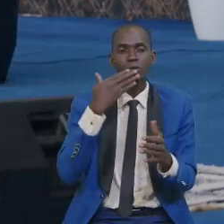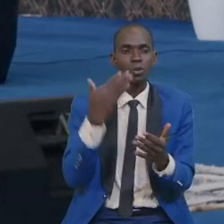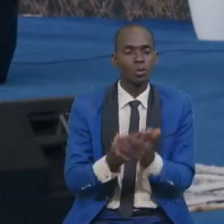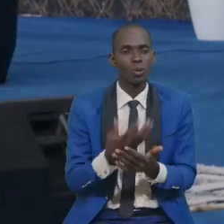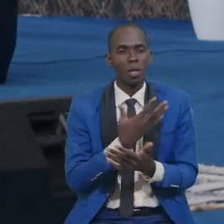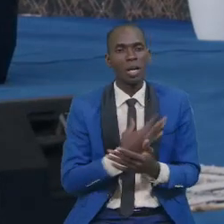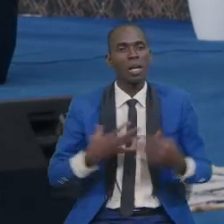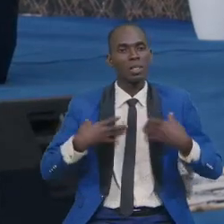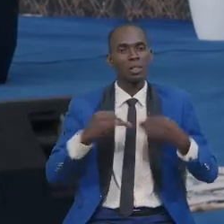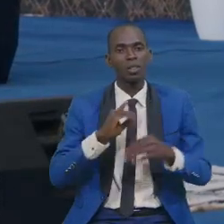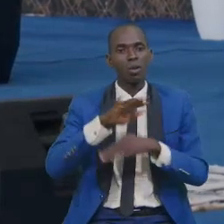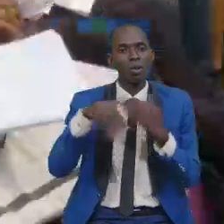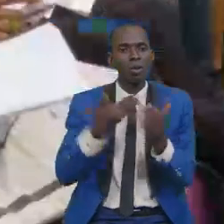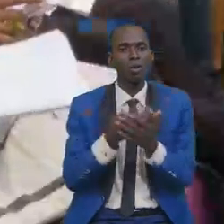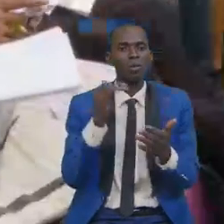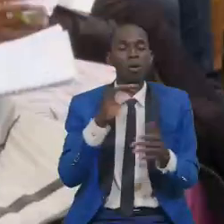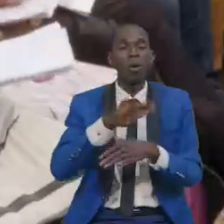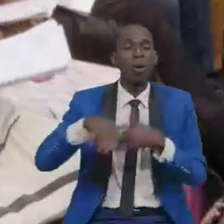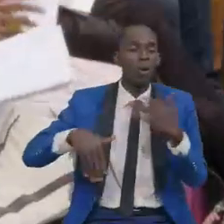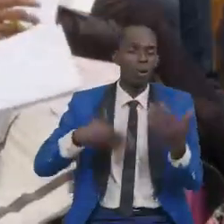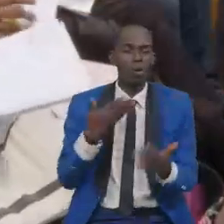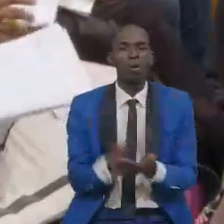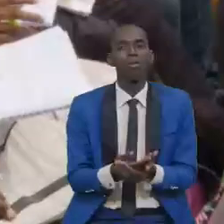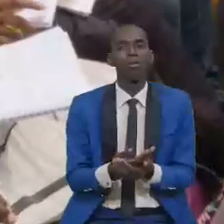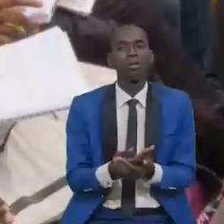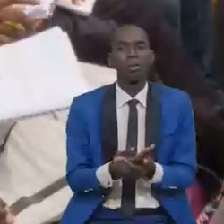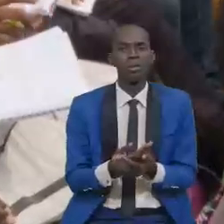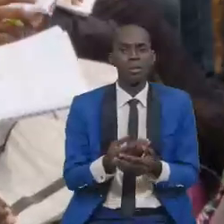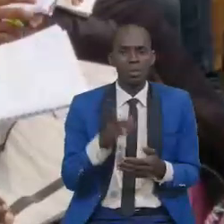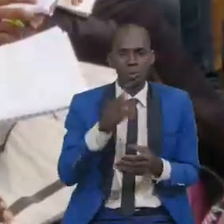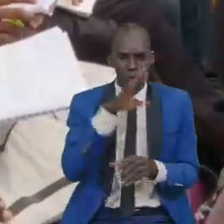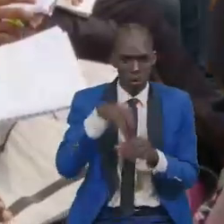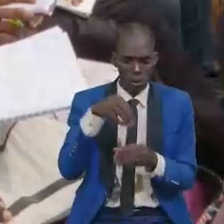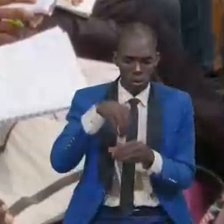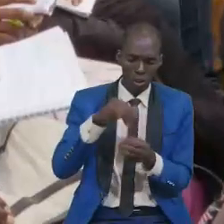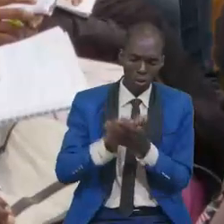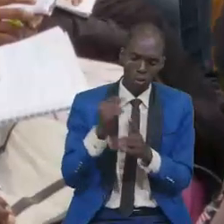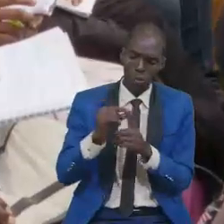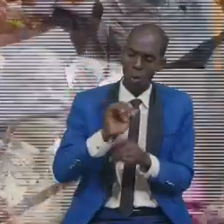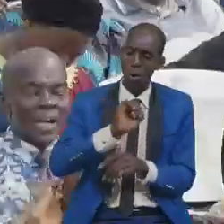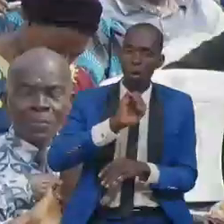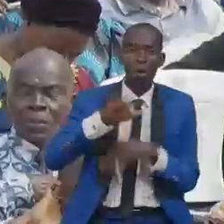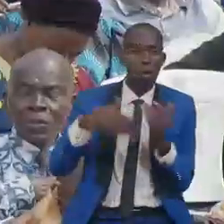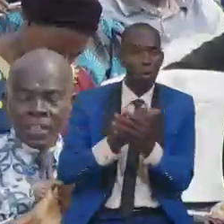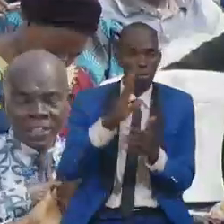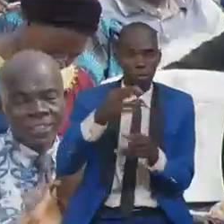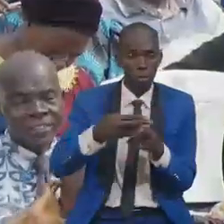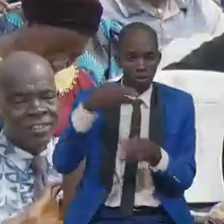healing all how many people am I there am I included